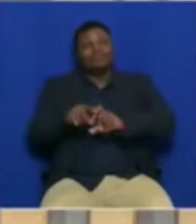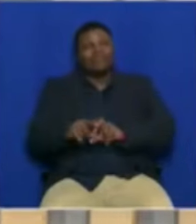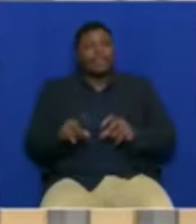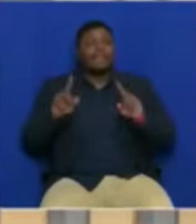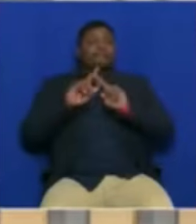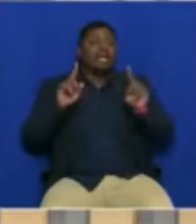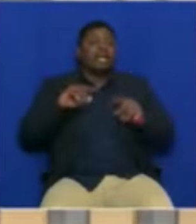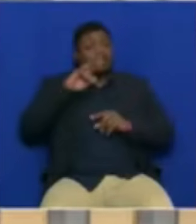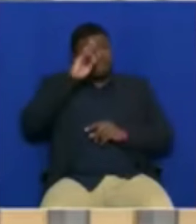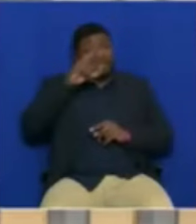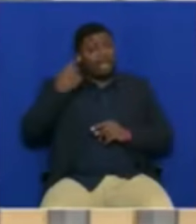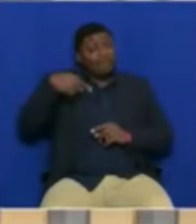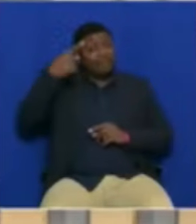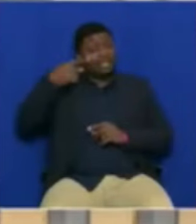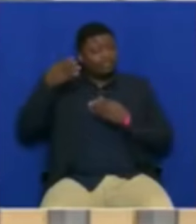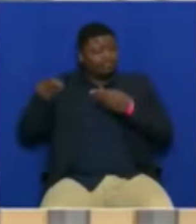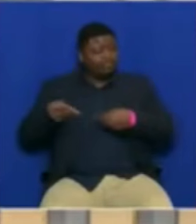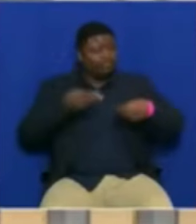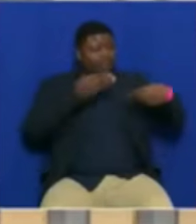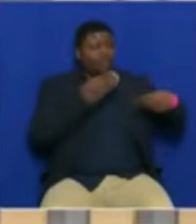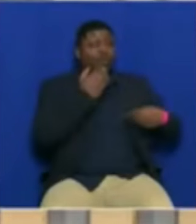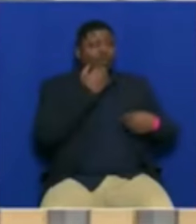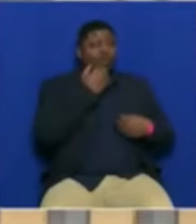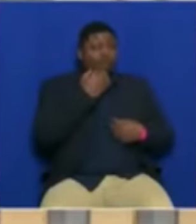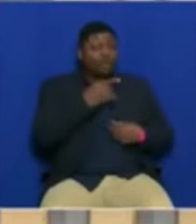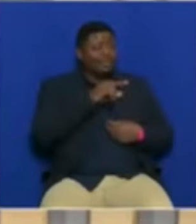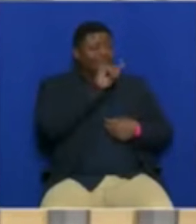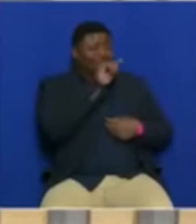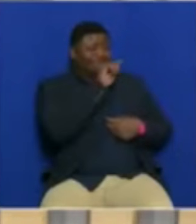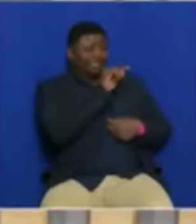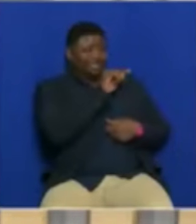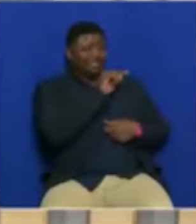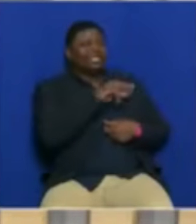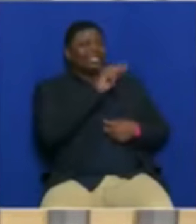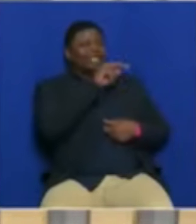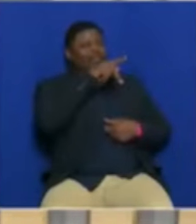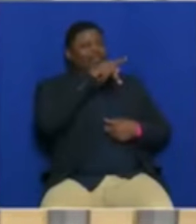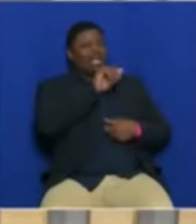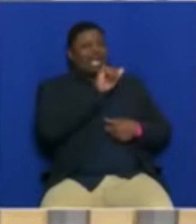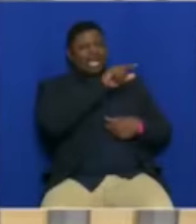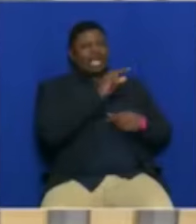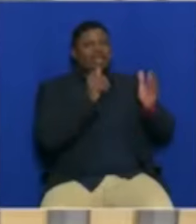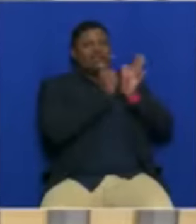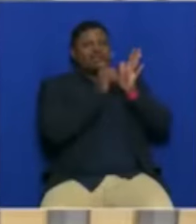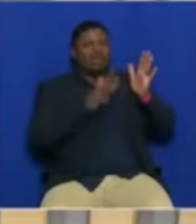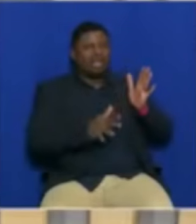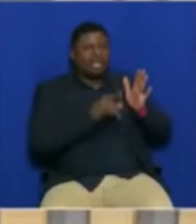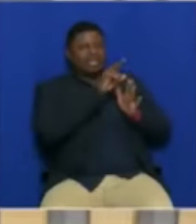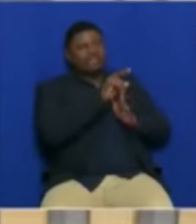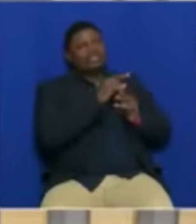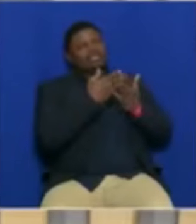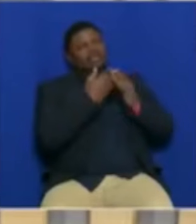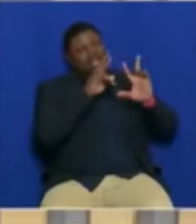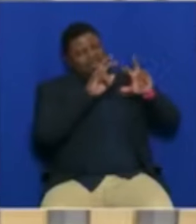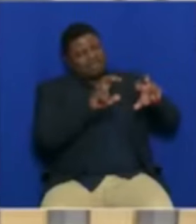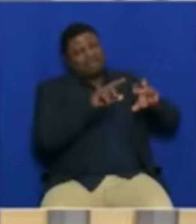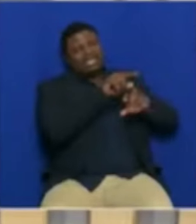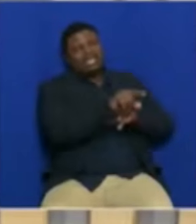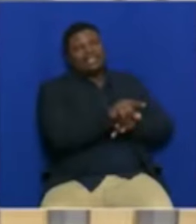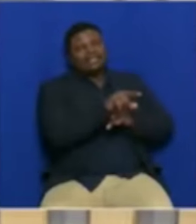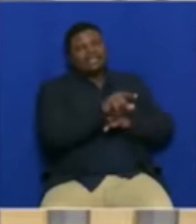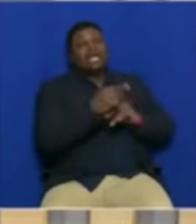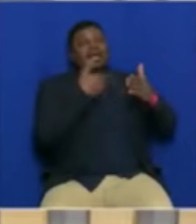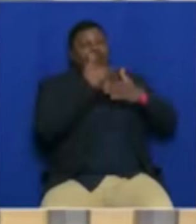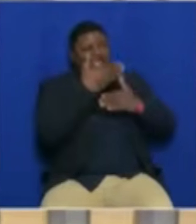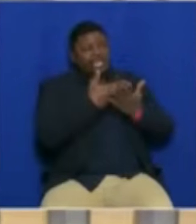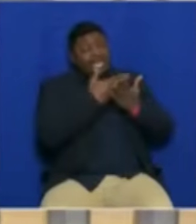deputy director, and then presented to management, and they are satisfied, yes, this should go into a full-blown investigation. Then a